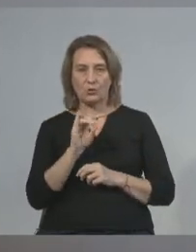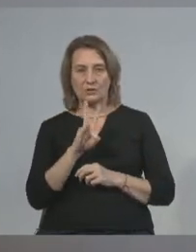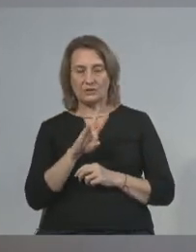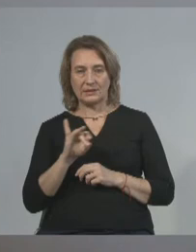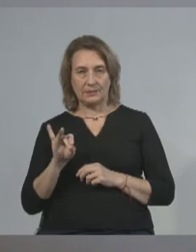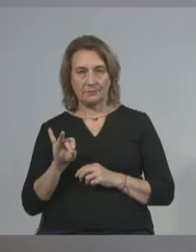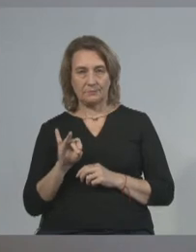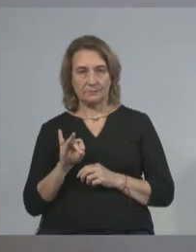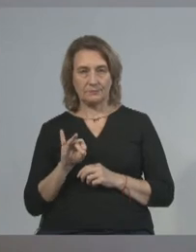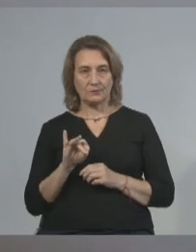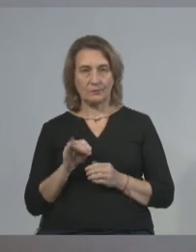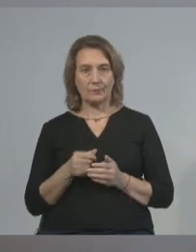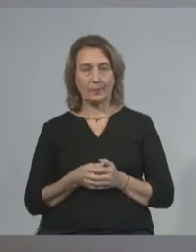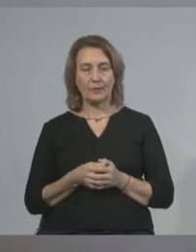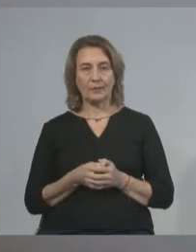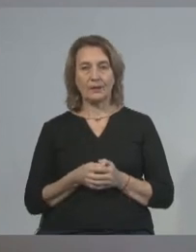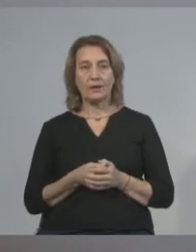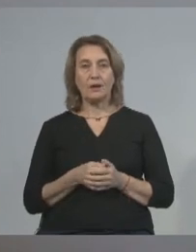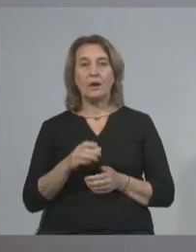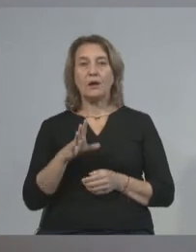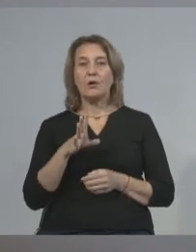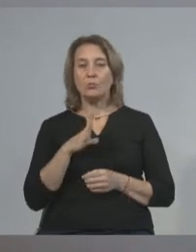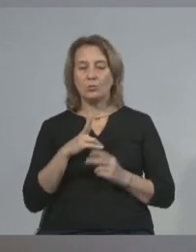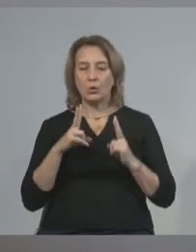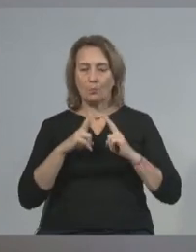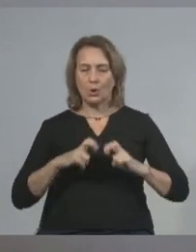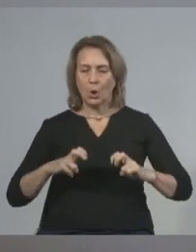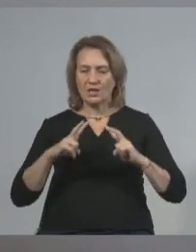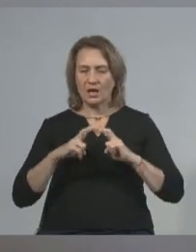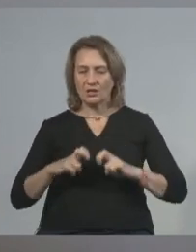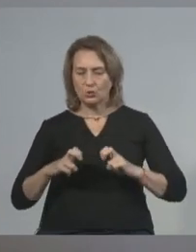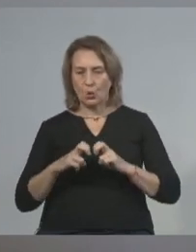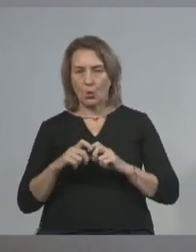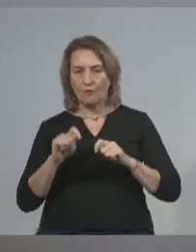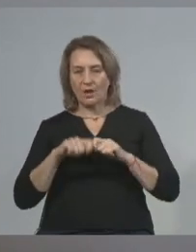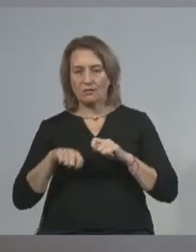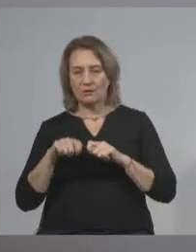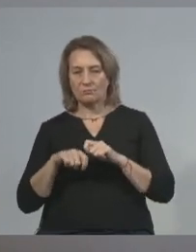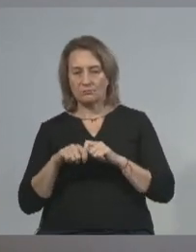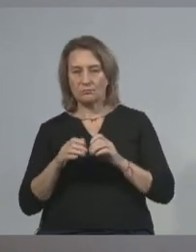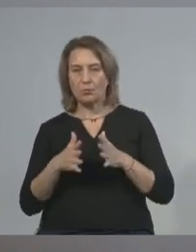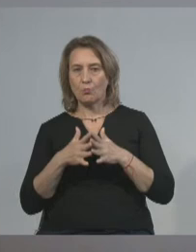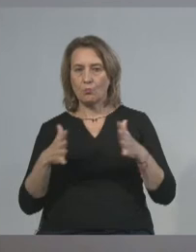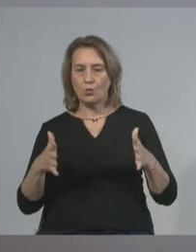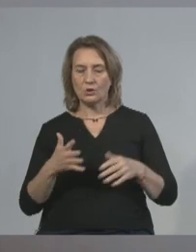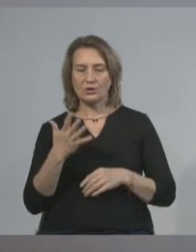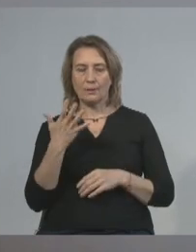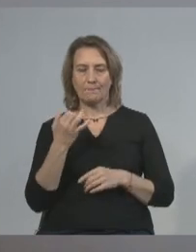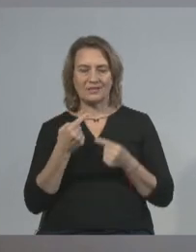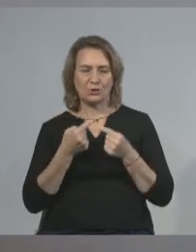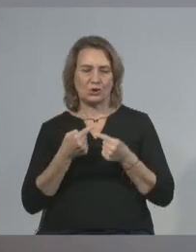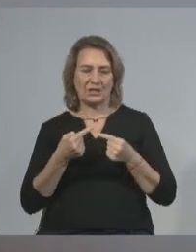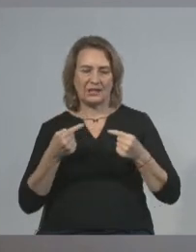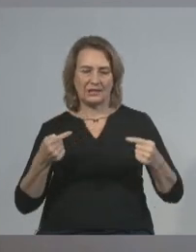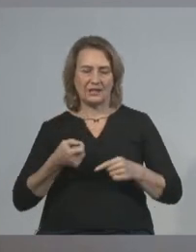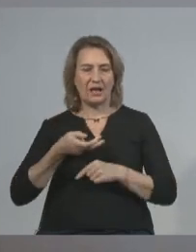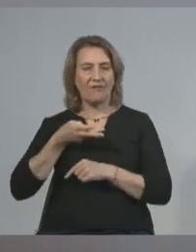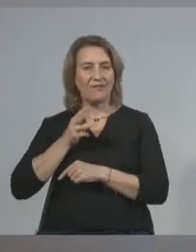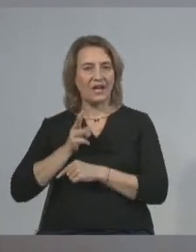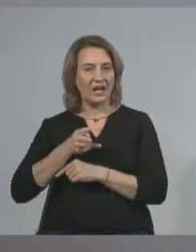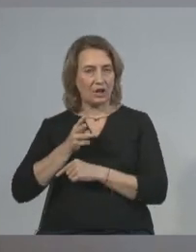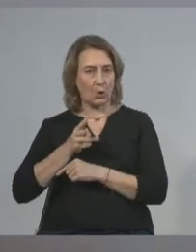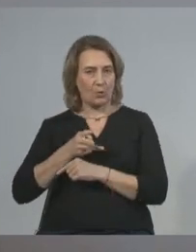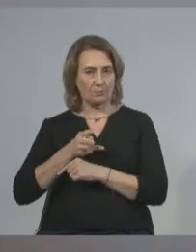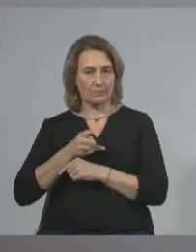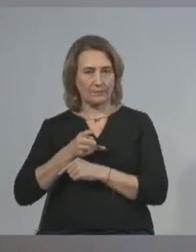they analyzed more than 500 media content and they found that there is no sufficient attention